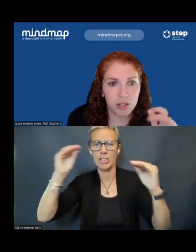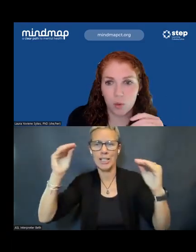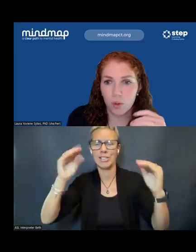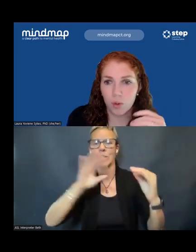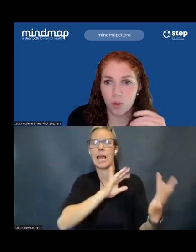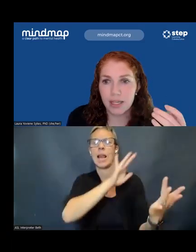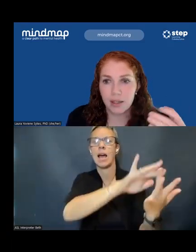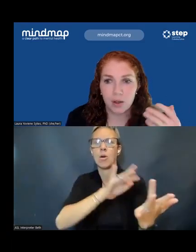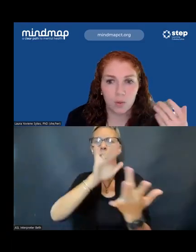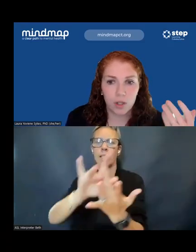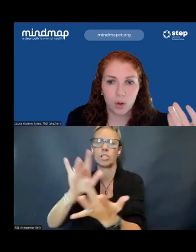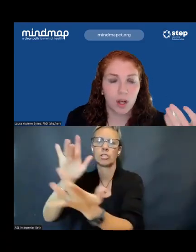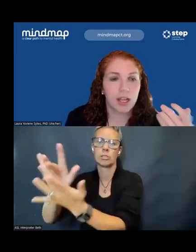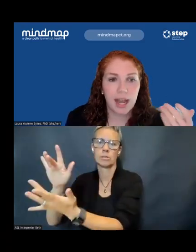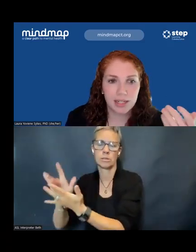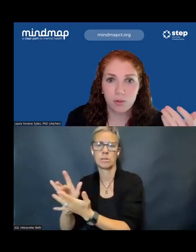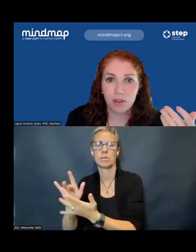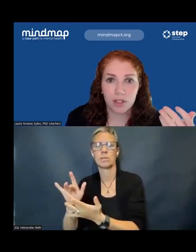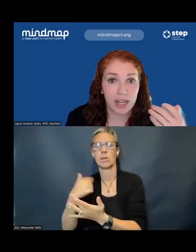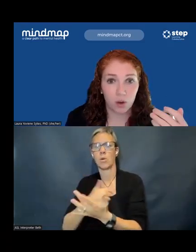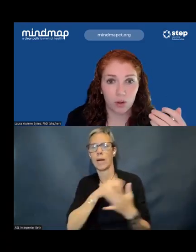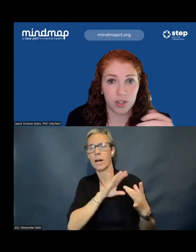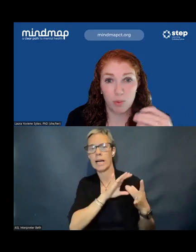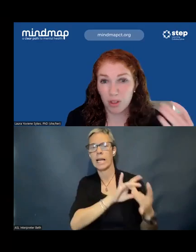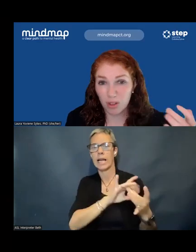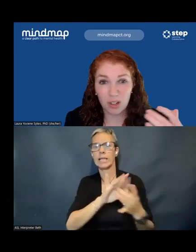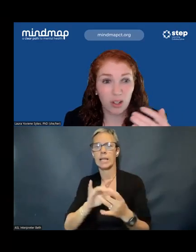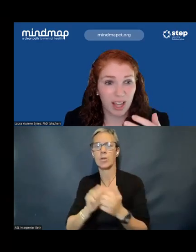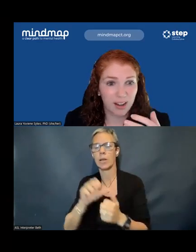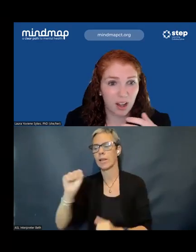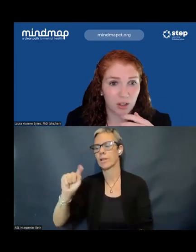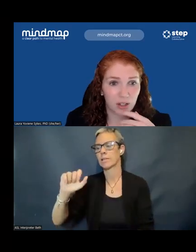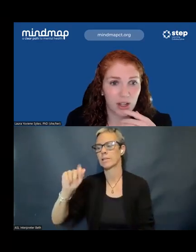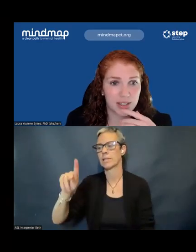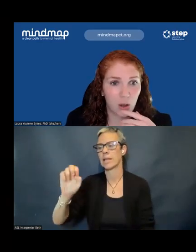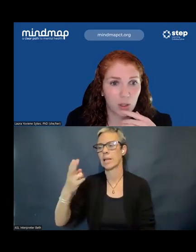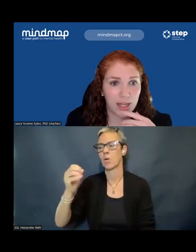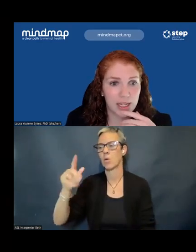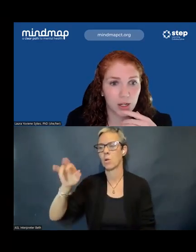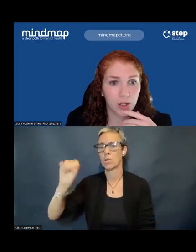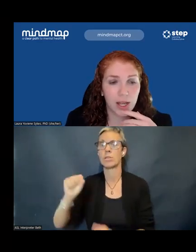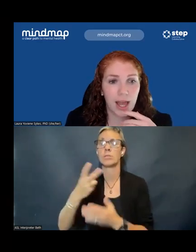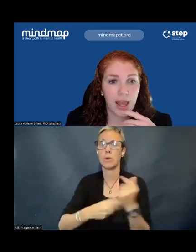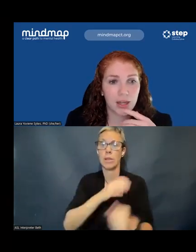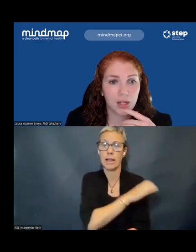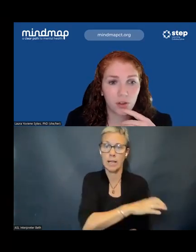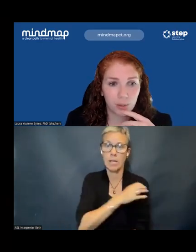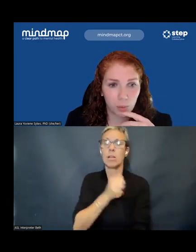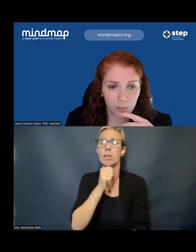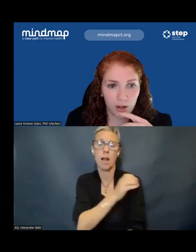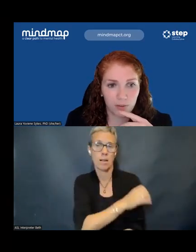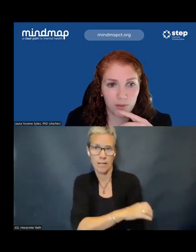outreach. And so we're really connecting with stakeholders, both clinical and non-clinical, as outlined here. And